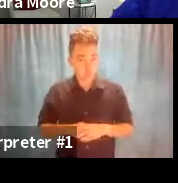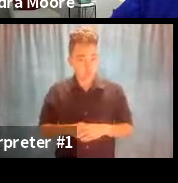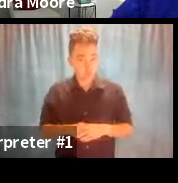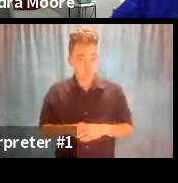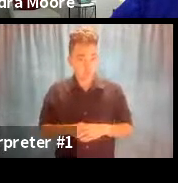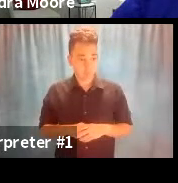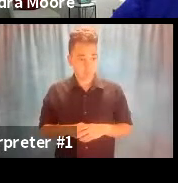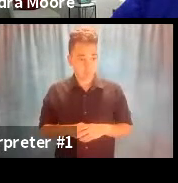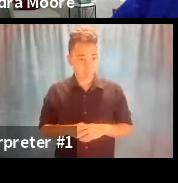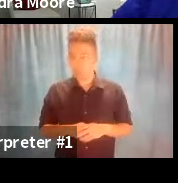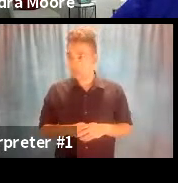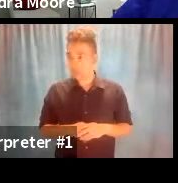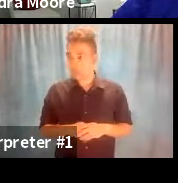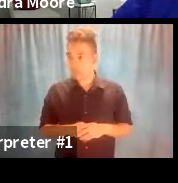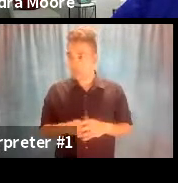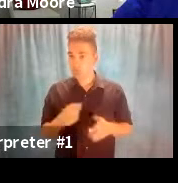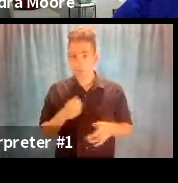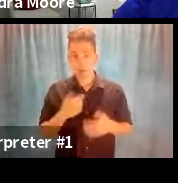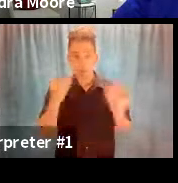Please correct my pronunciation.